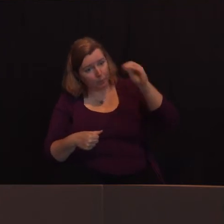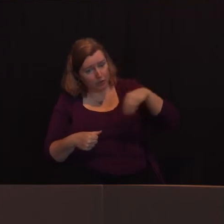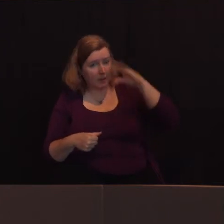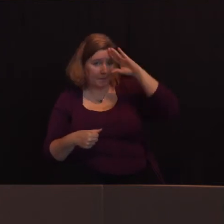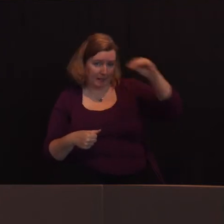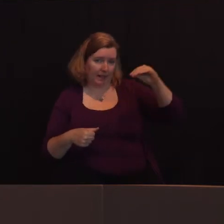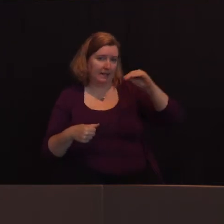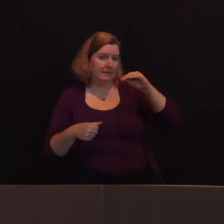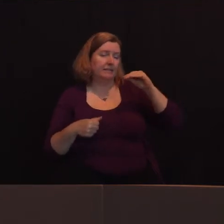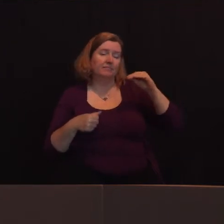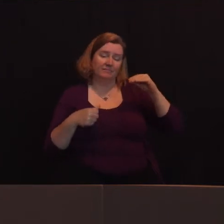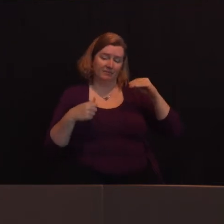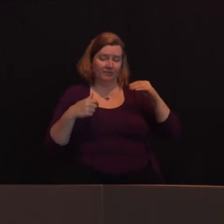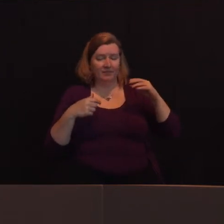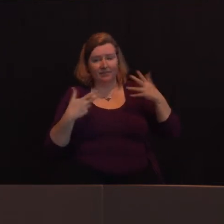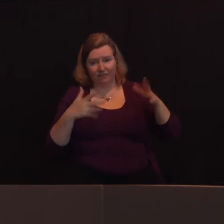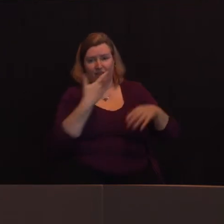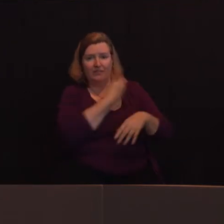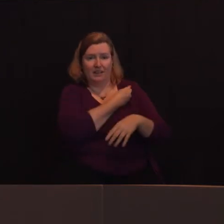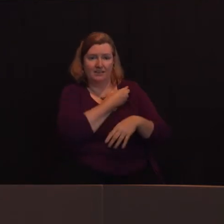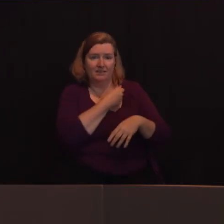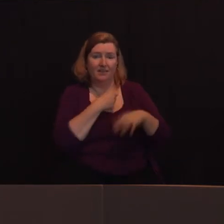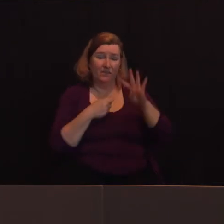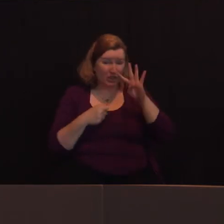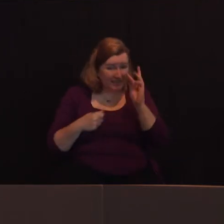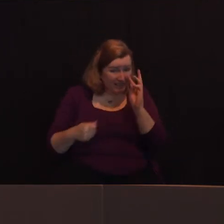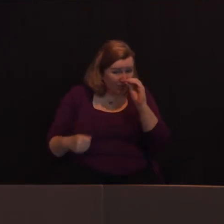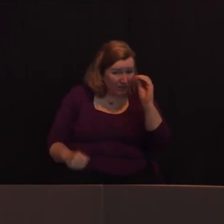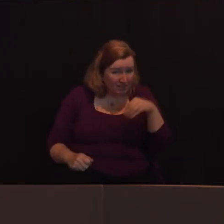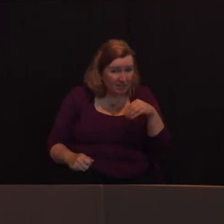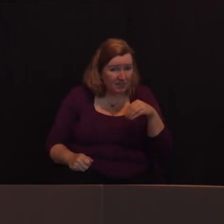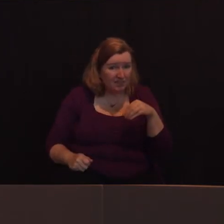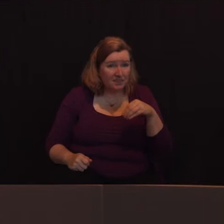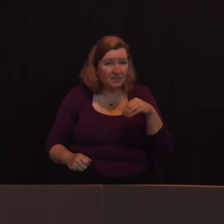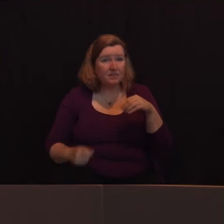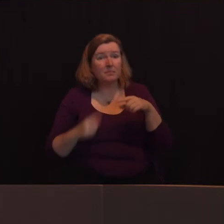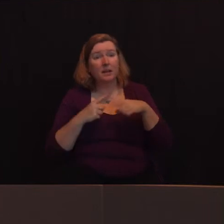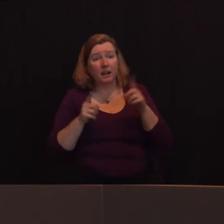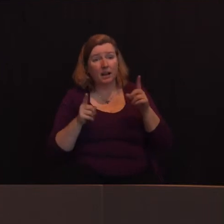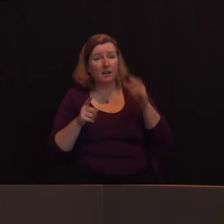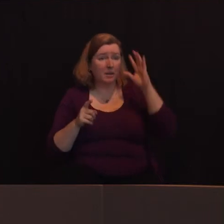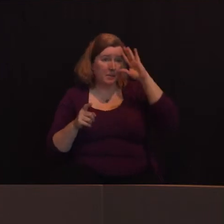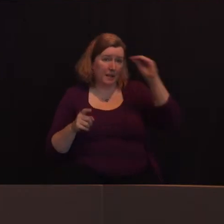vaccines that are given or have been given to men, but they account for